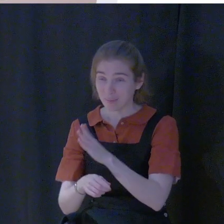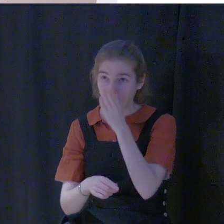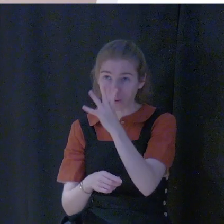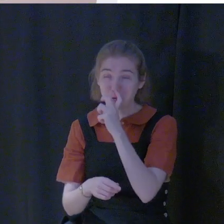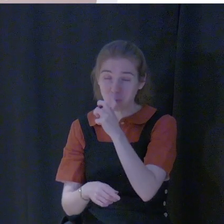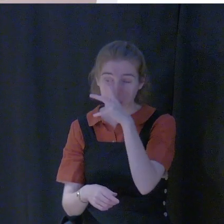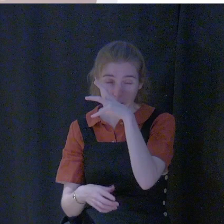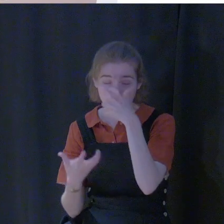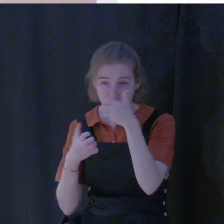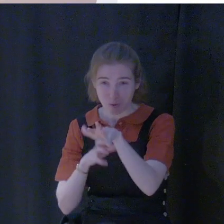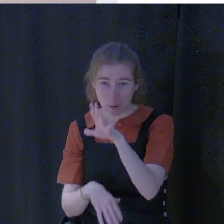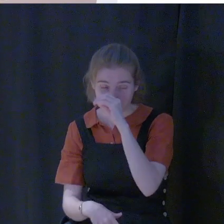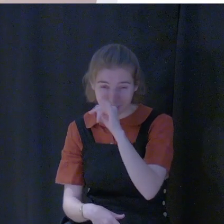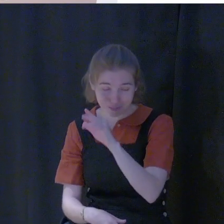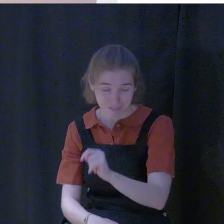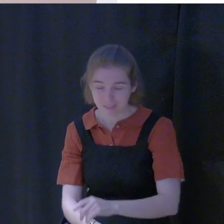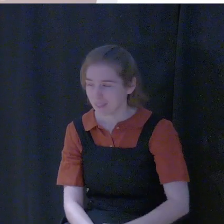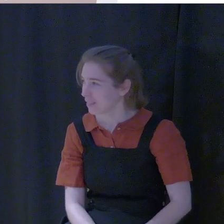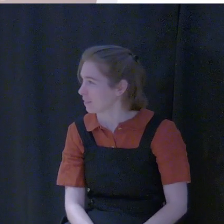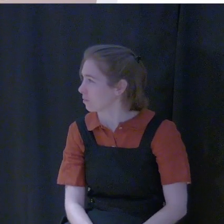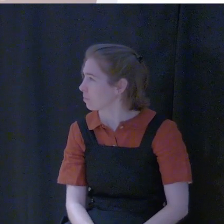it.